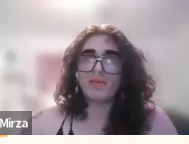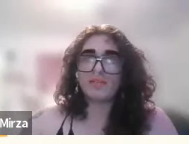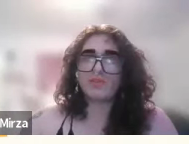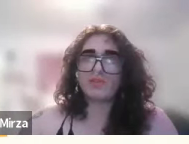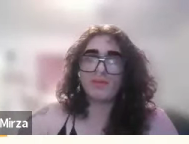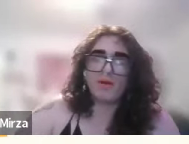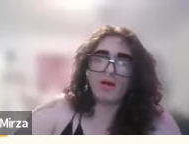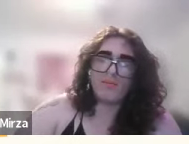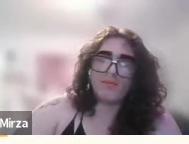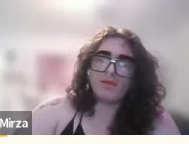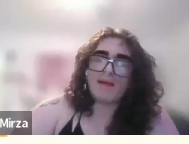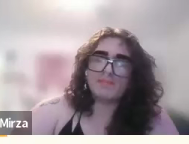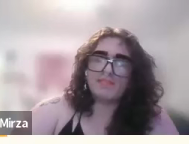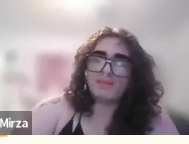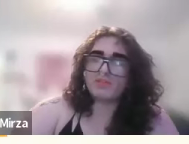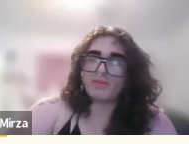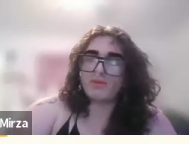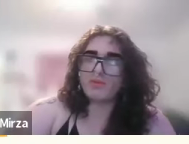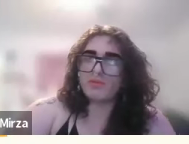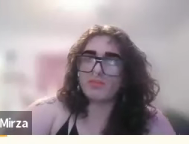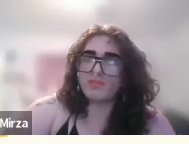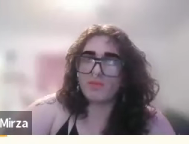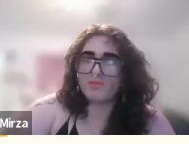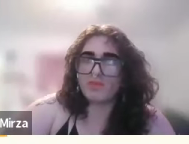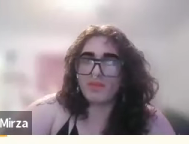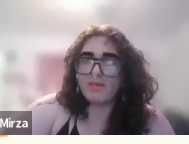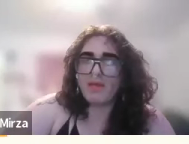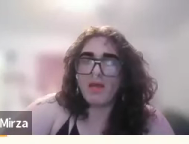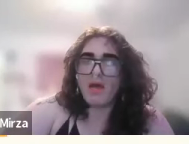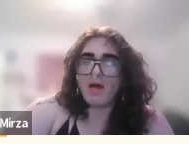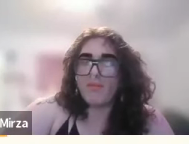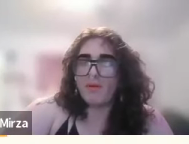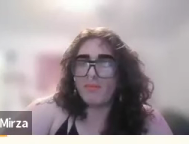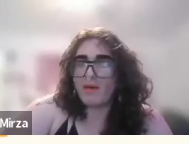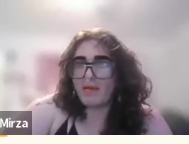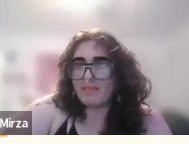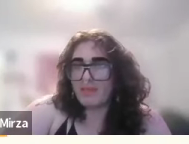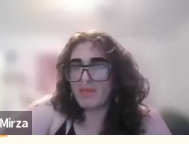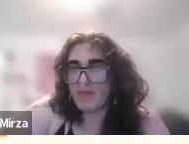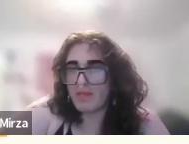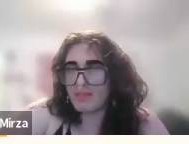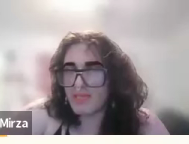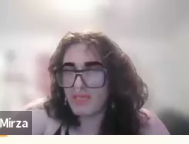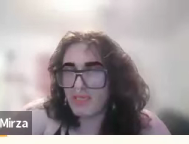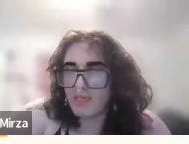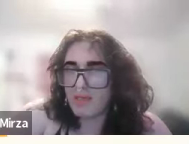for us to engage with treatment, or abstinence-based treatment or the most rigid forms of treatment. But